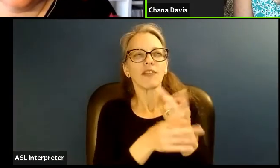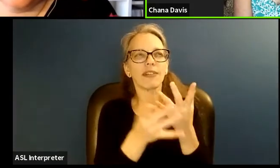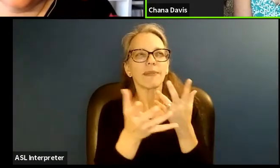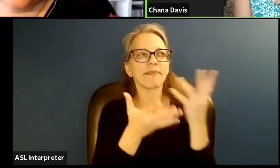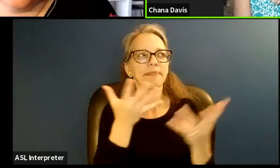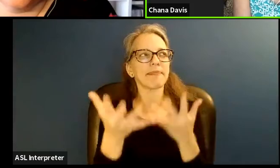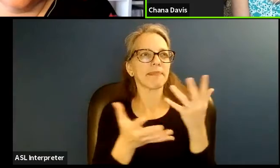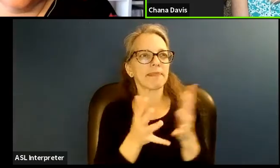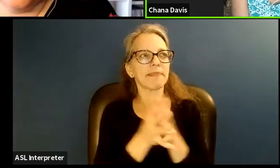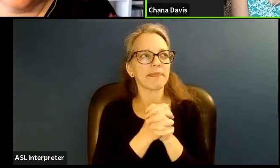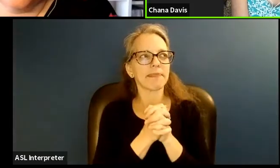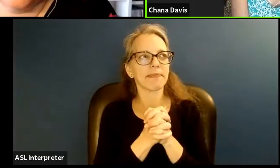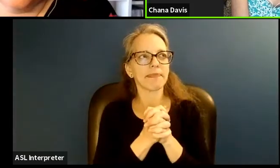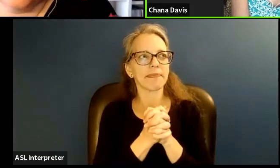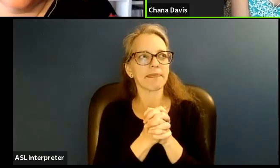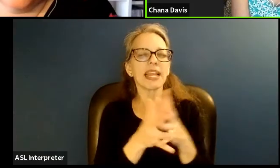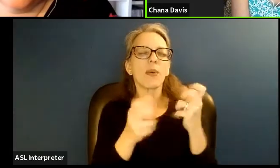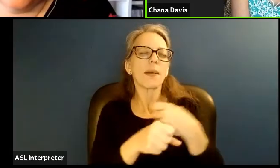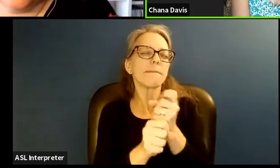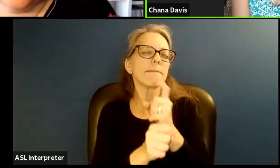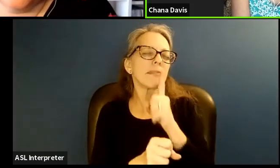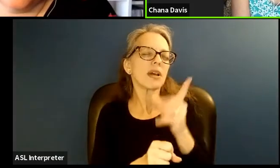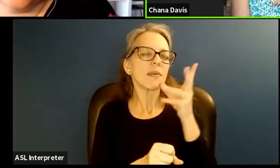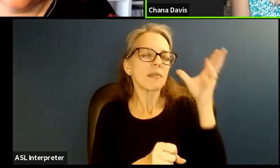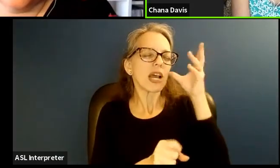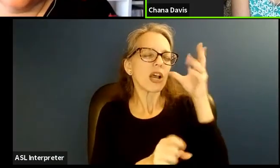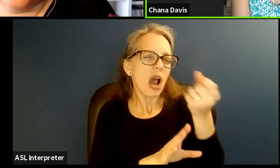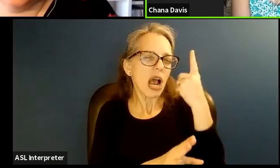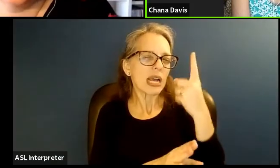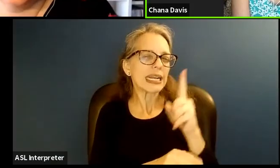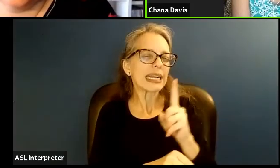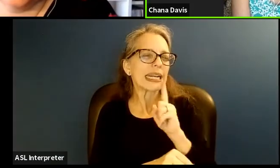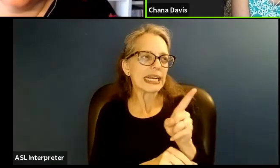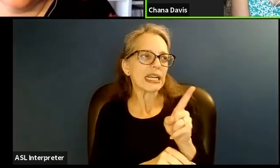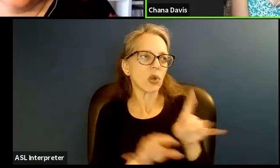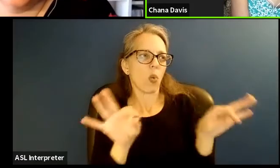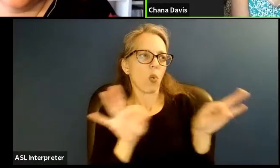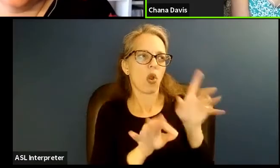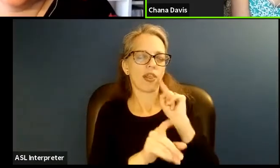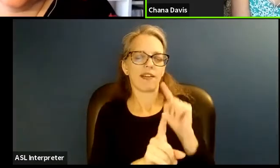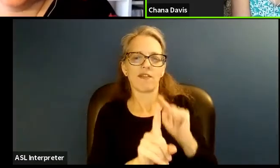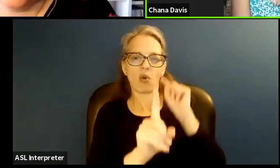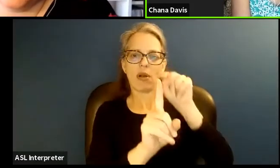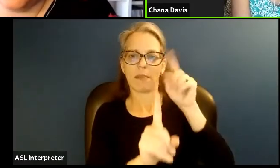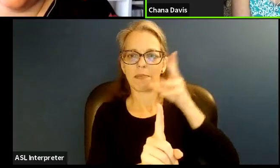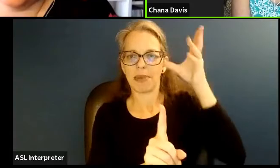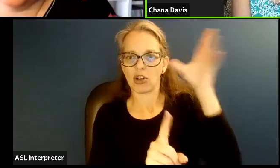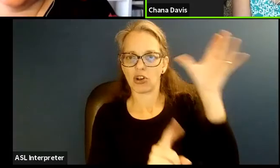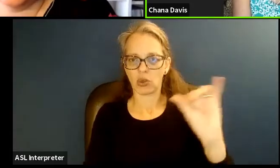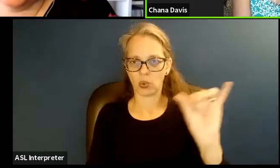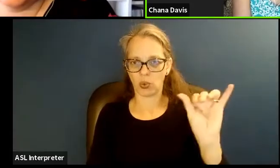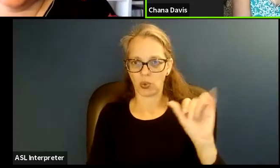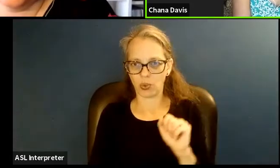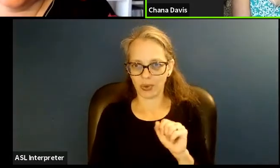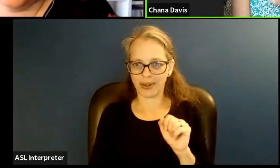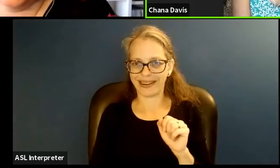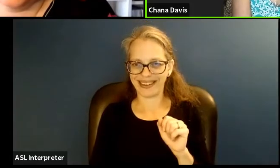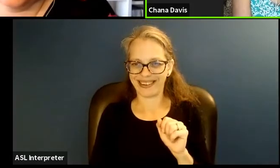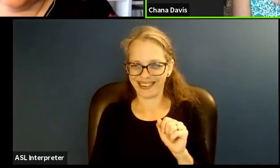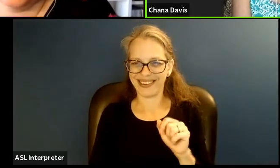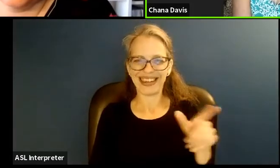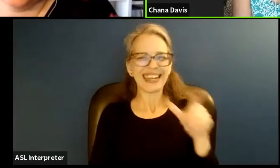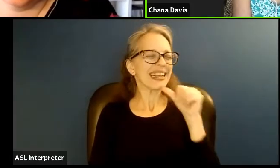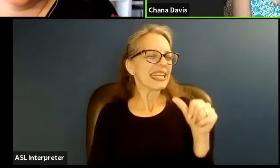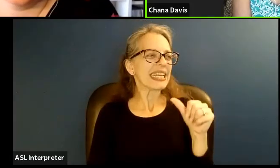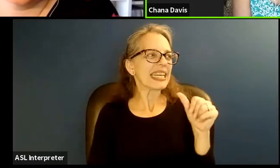I just want to make sure parents also understand it's actually in your best interest too. It's not just you being a good citizen and you're not just being asked to be a good